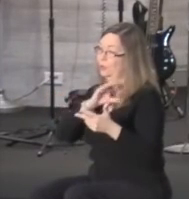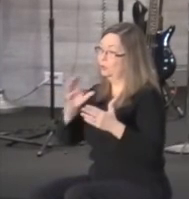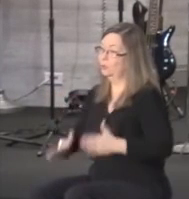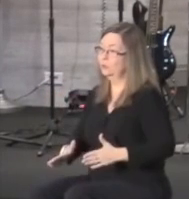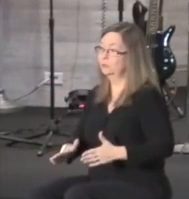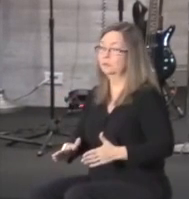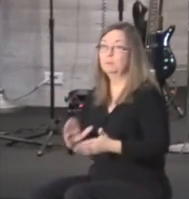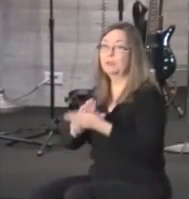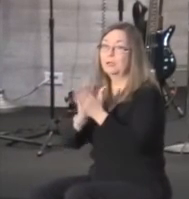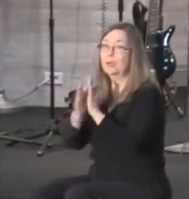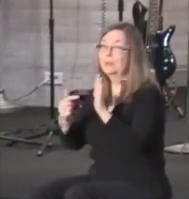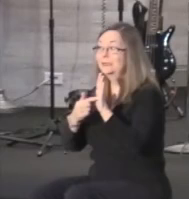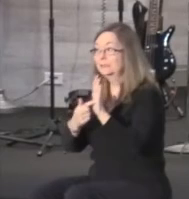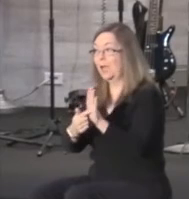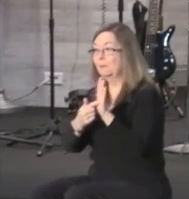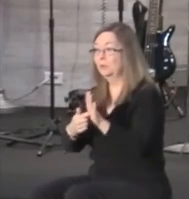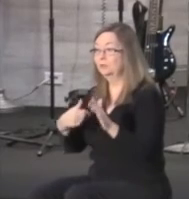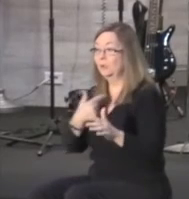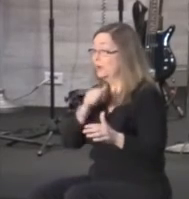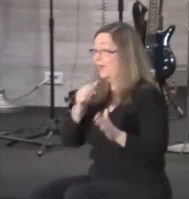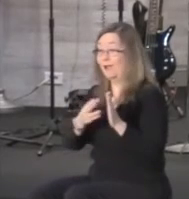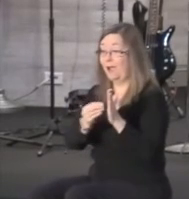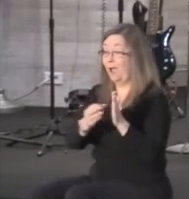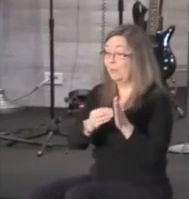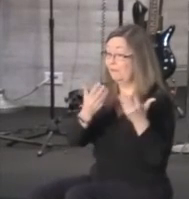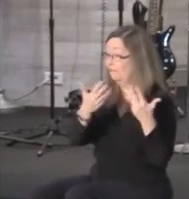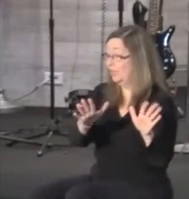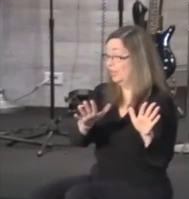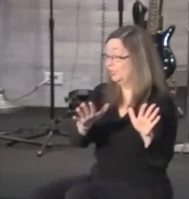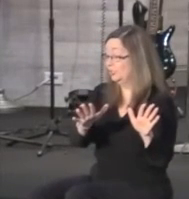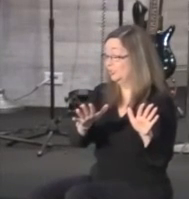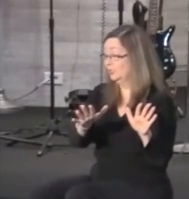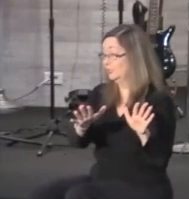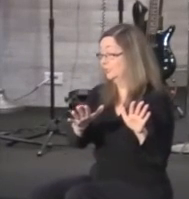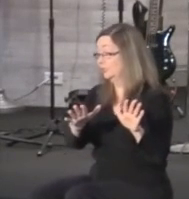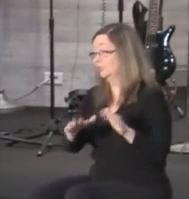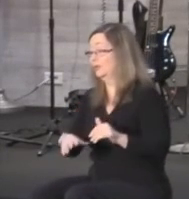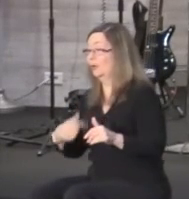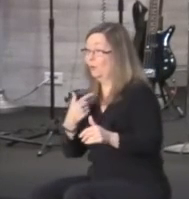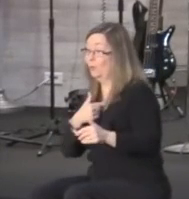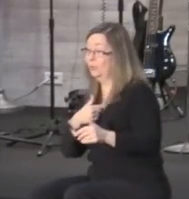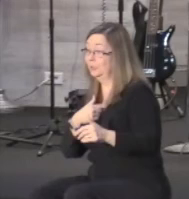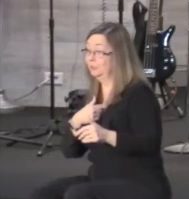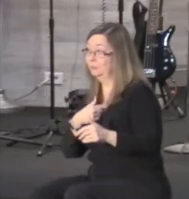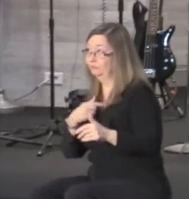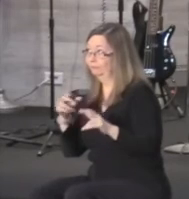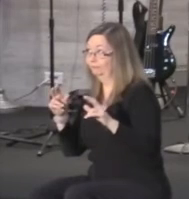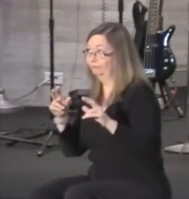those examples. See, we're not to just copy and paste. We're to print.